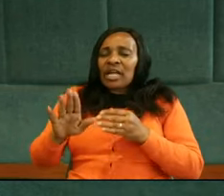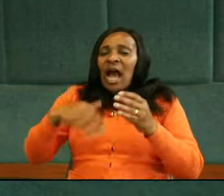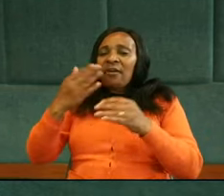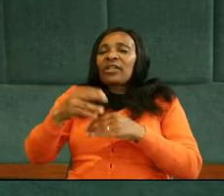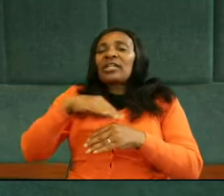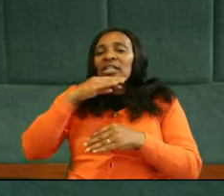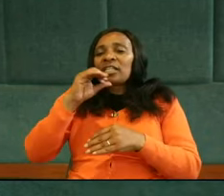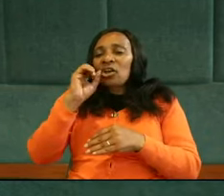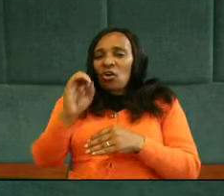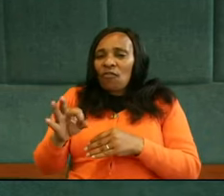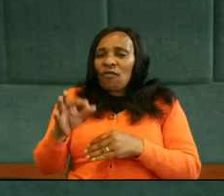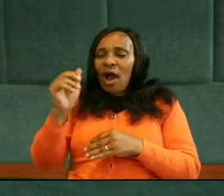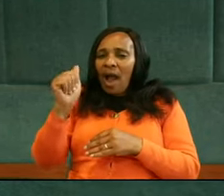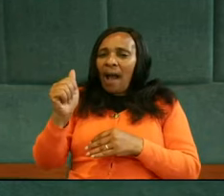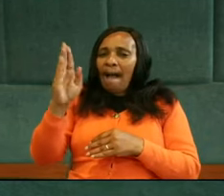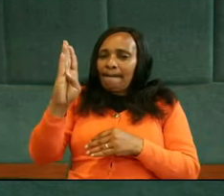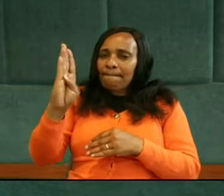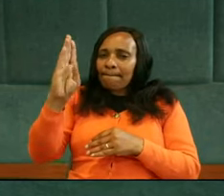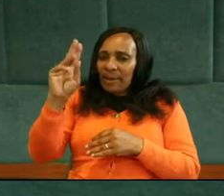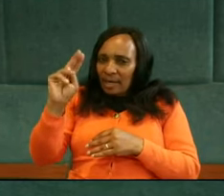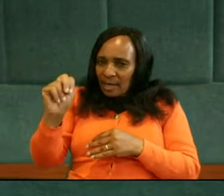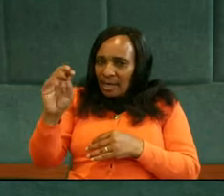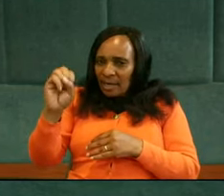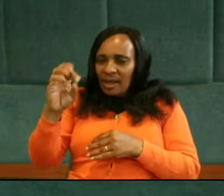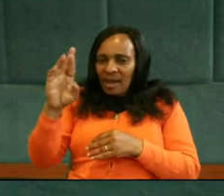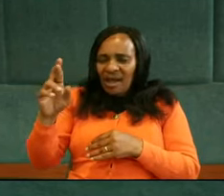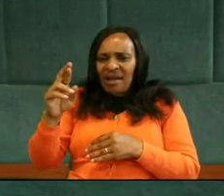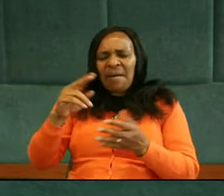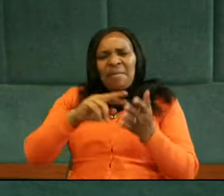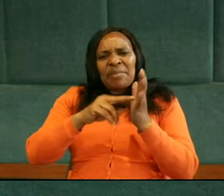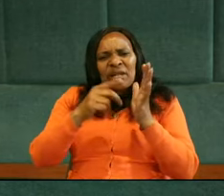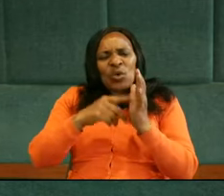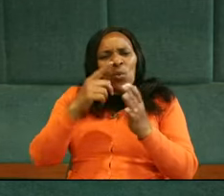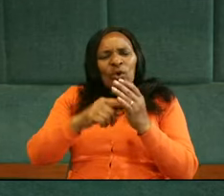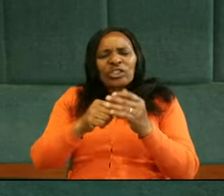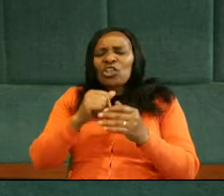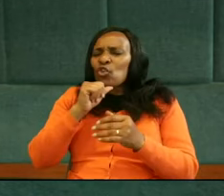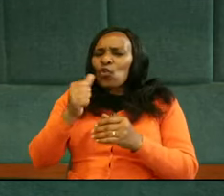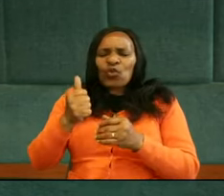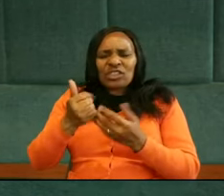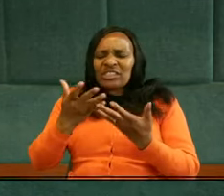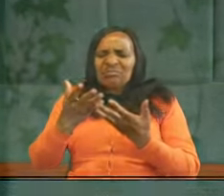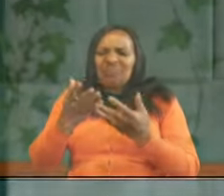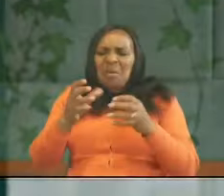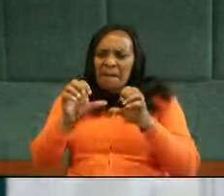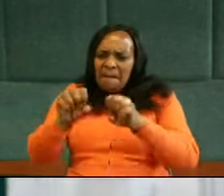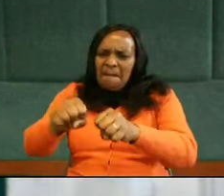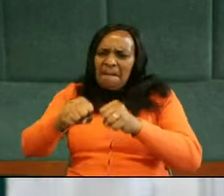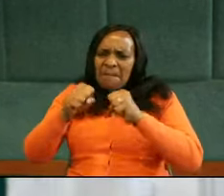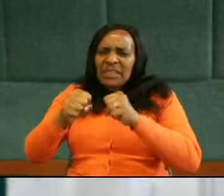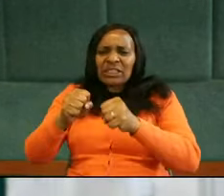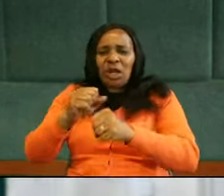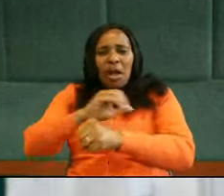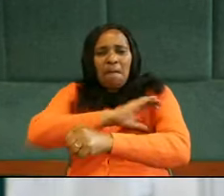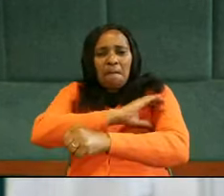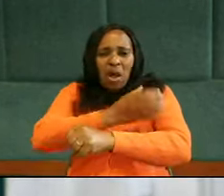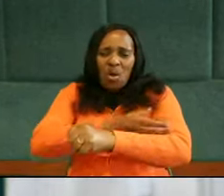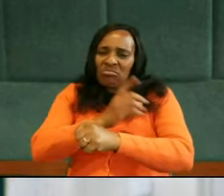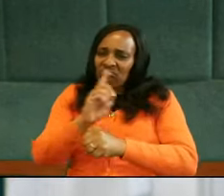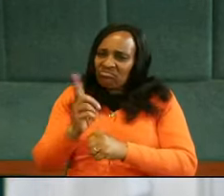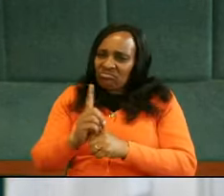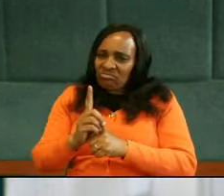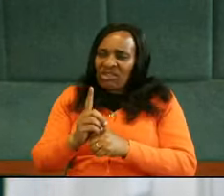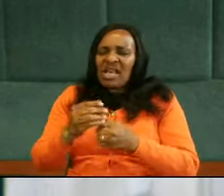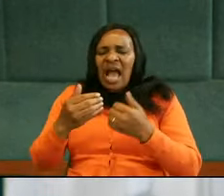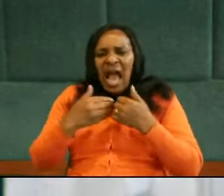made the people know that he was not hungry for power. Mm-hmm. Even though he was anointed and he had no connection whatsoever,